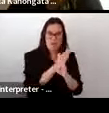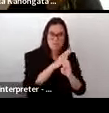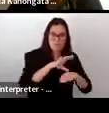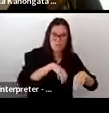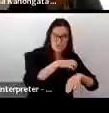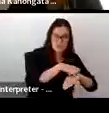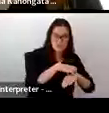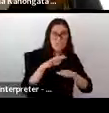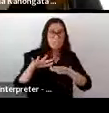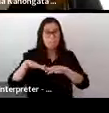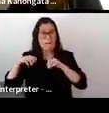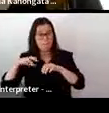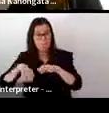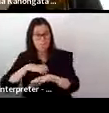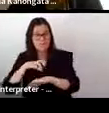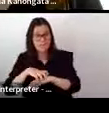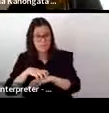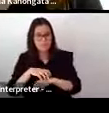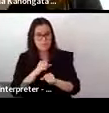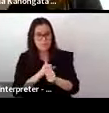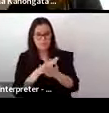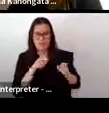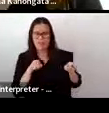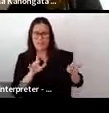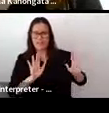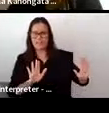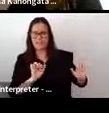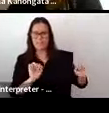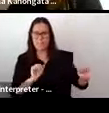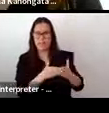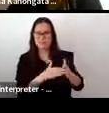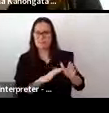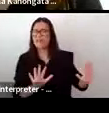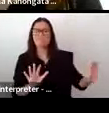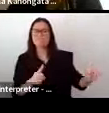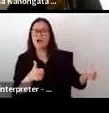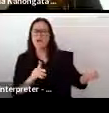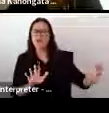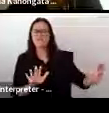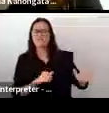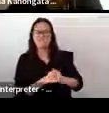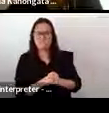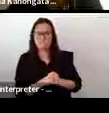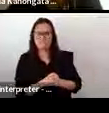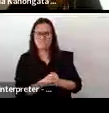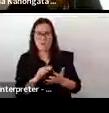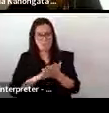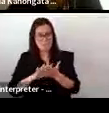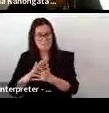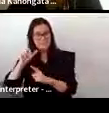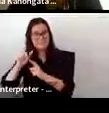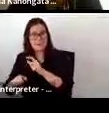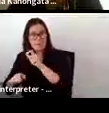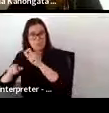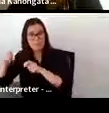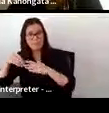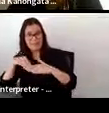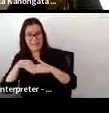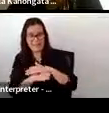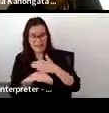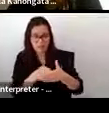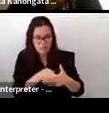that block their way more and more. It leaves them to have to fight disability barriers one at a time.